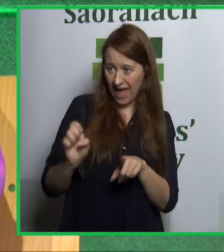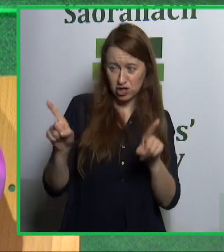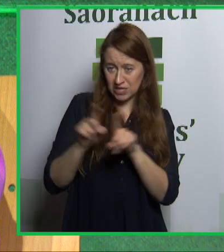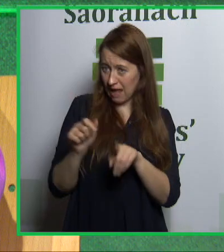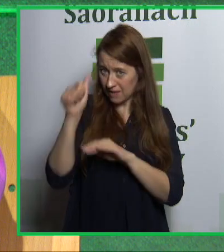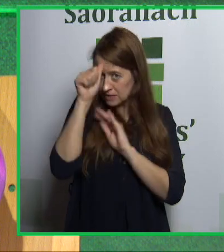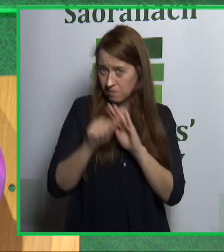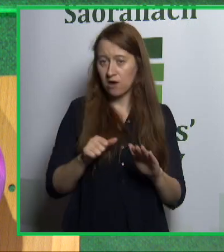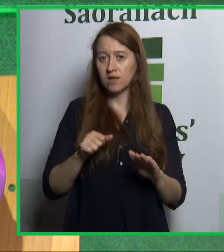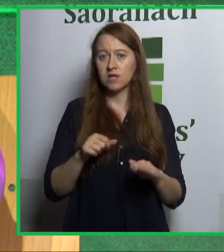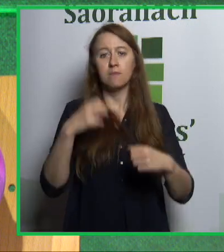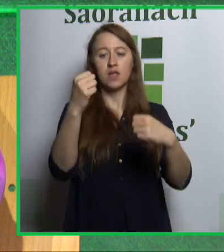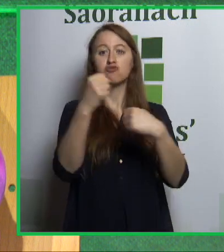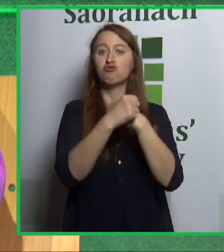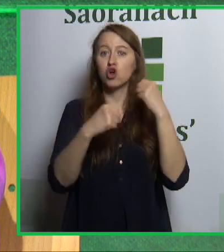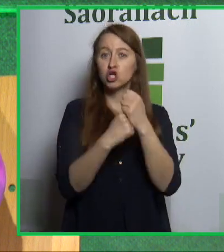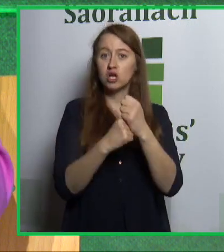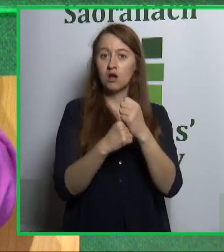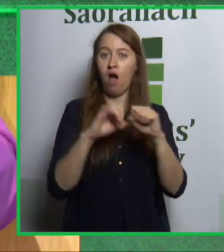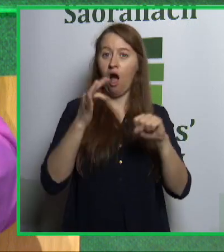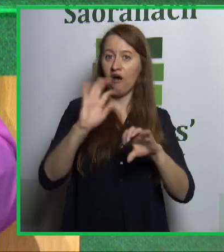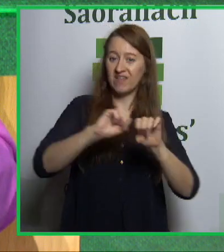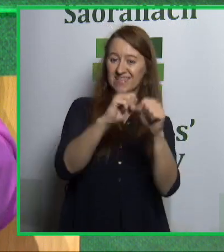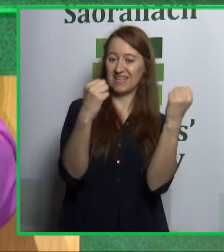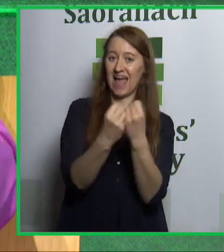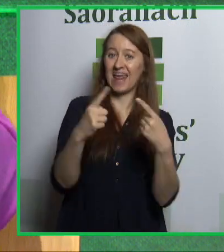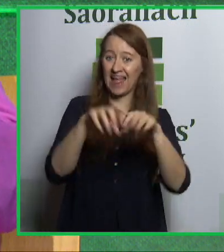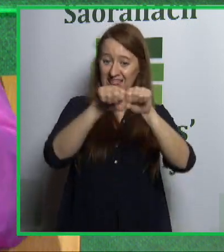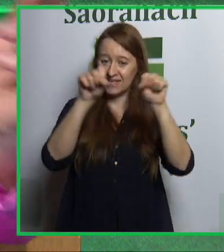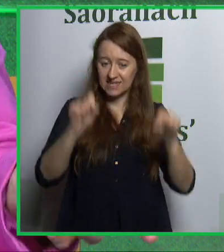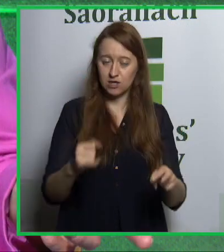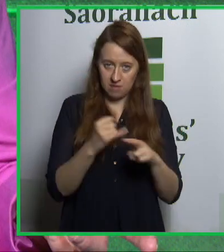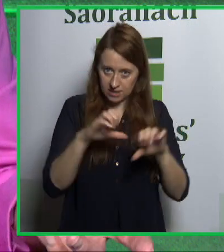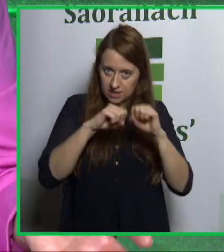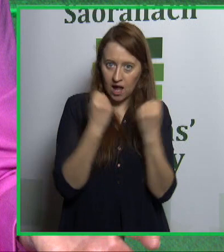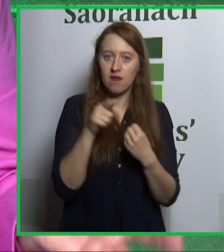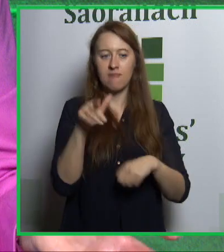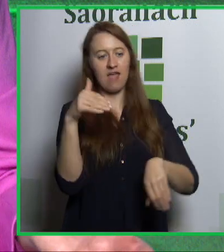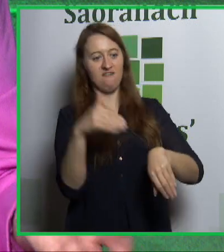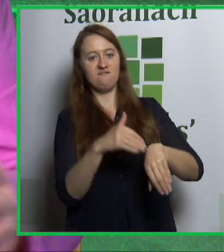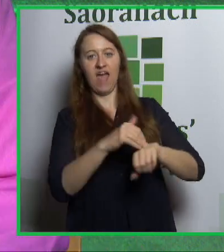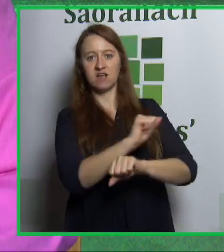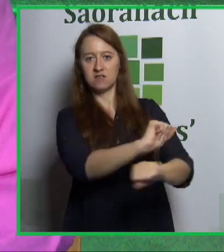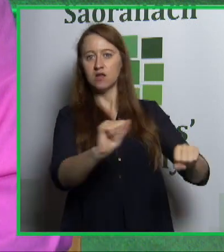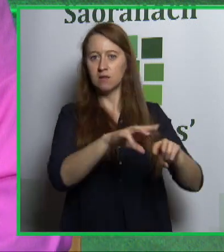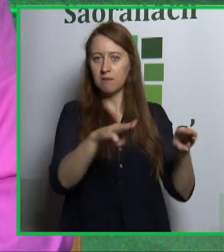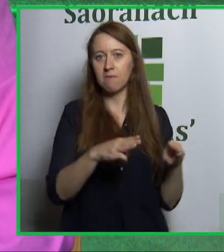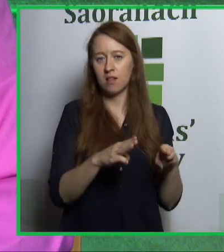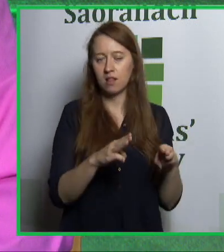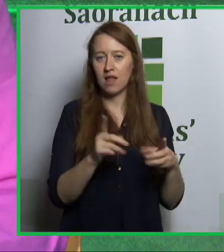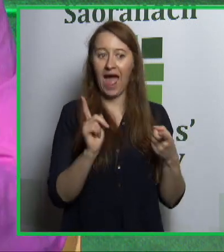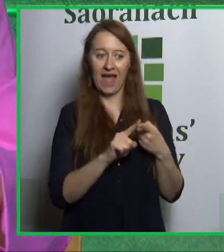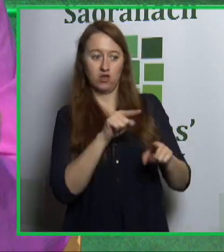and the systems that are making all these decisions. These are the casualties of those decision making. You know, I